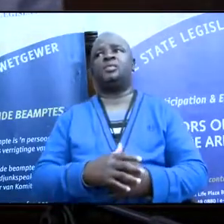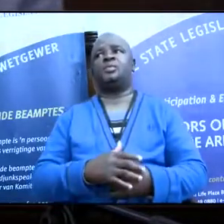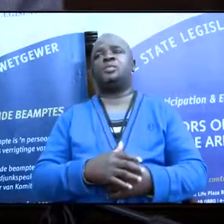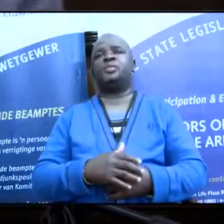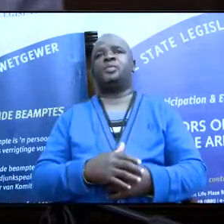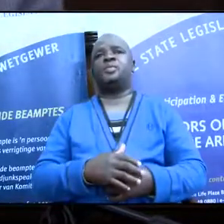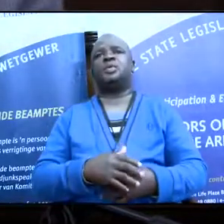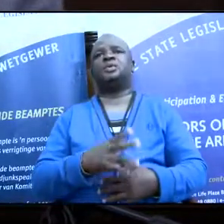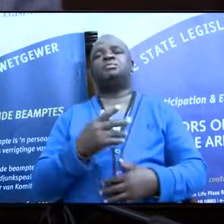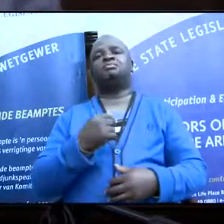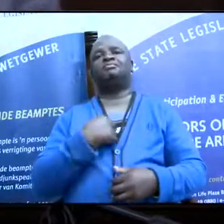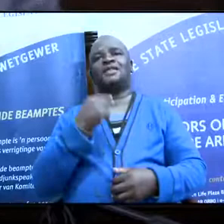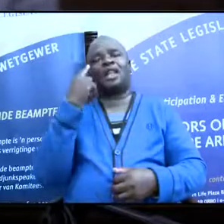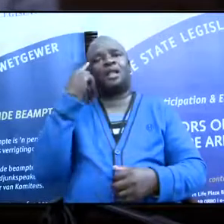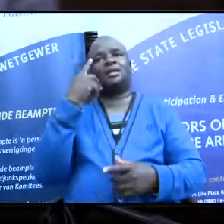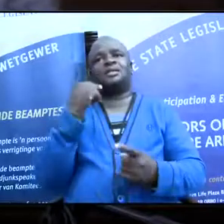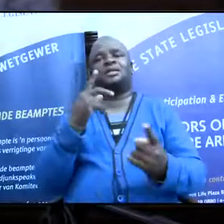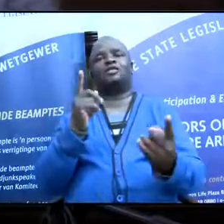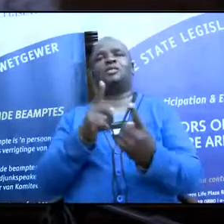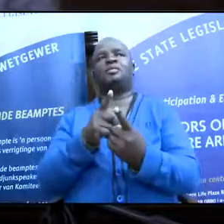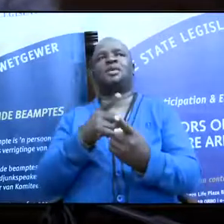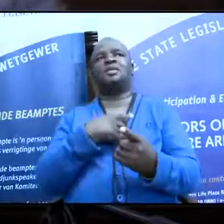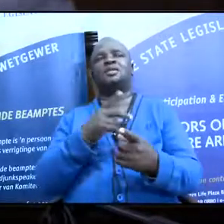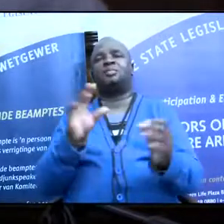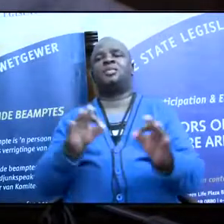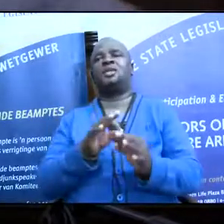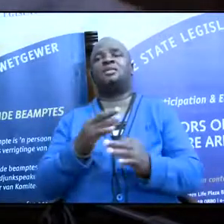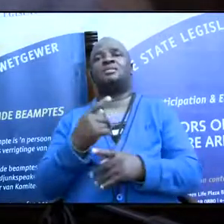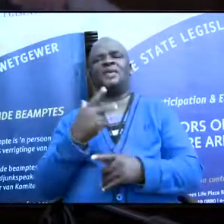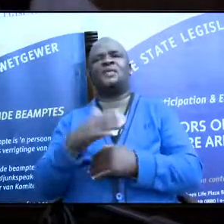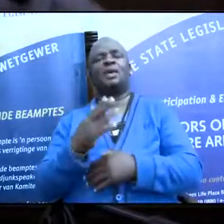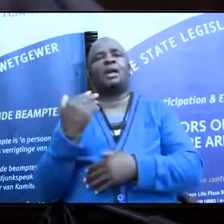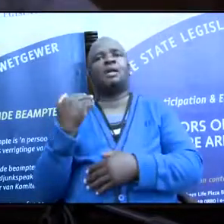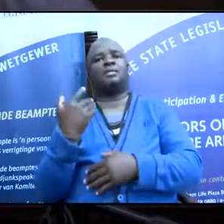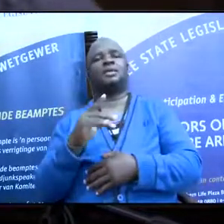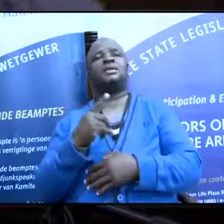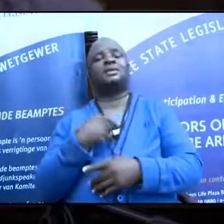i couldn't get quite but i still miss it